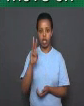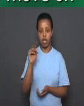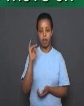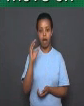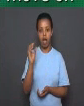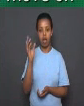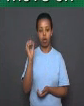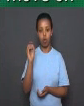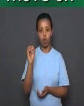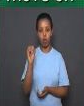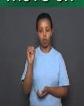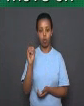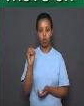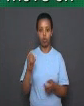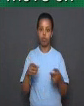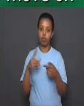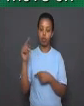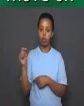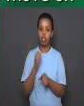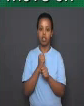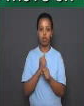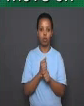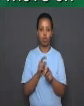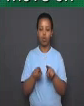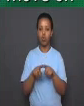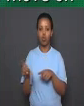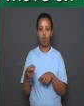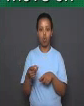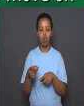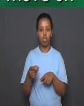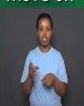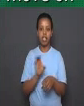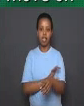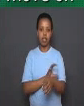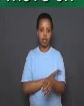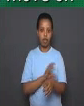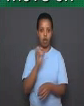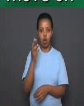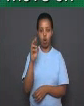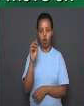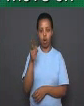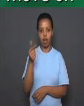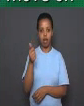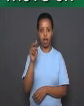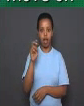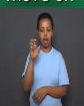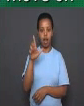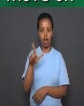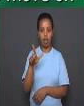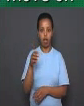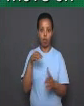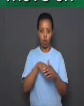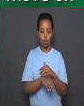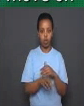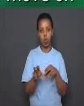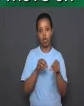Microtubules provide a set of tracks for cell organelles and vesicles to move